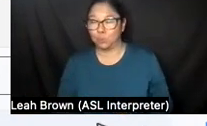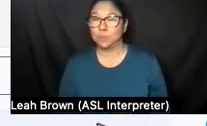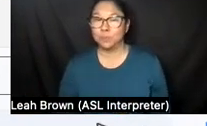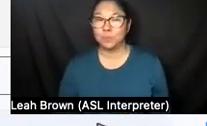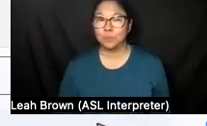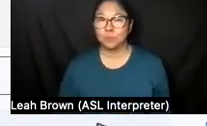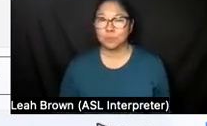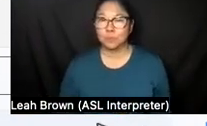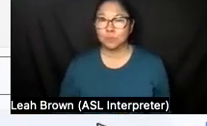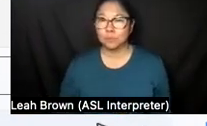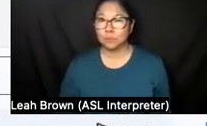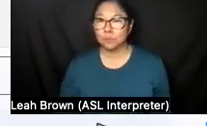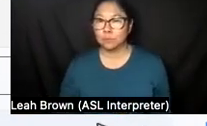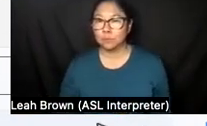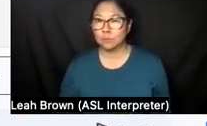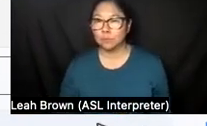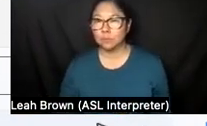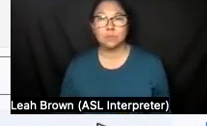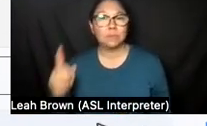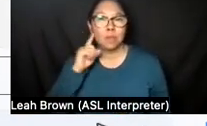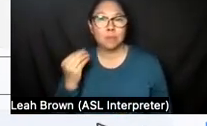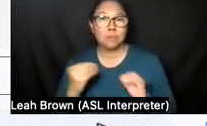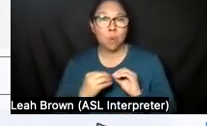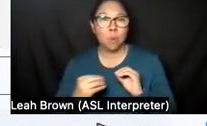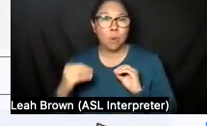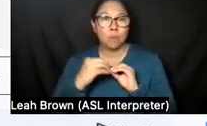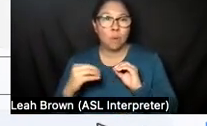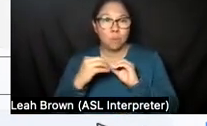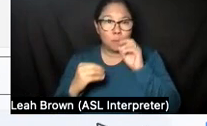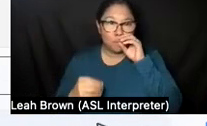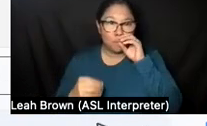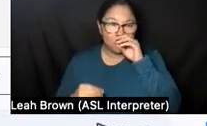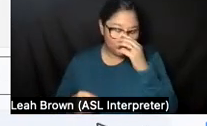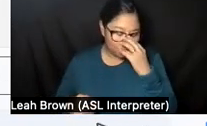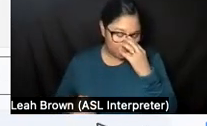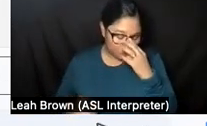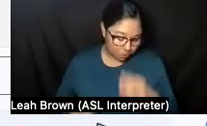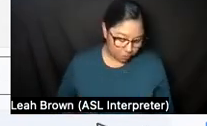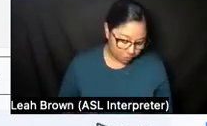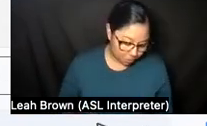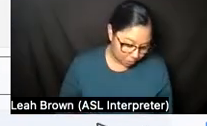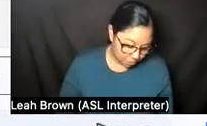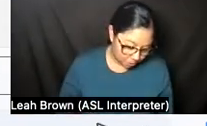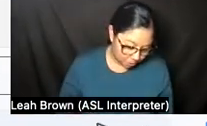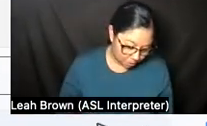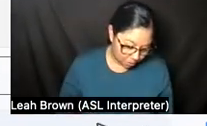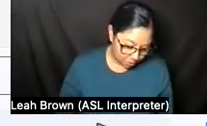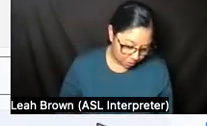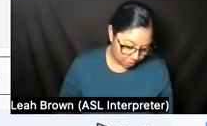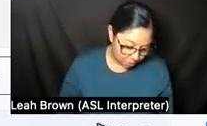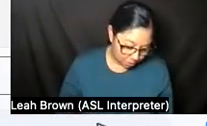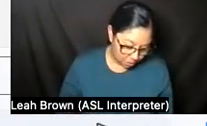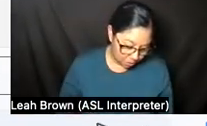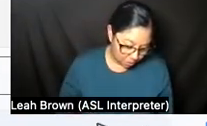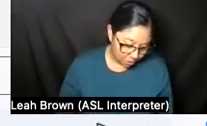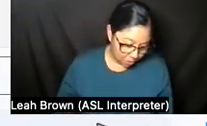Sometimes they want to play more and more and more. So faster. They still want it. They say, Mom, no, I did it already. Oh, Mom, can we